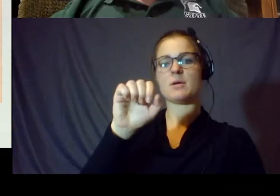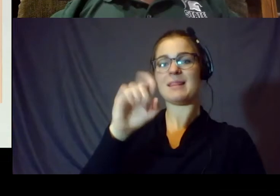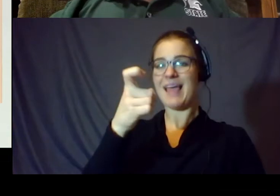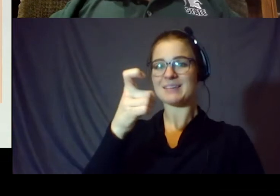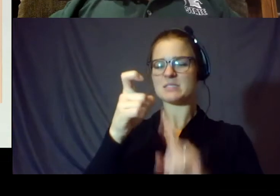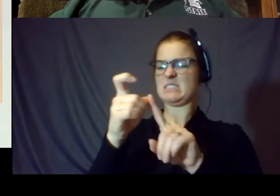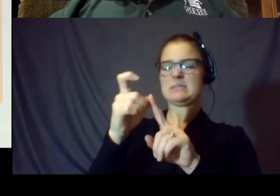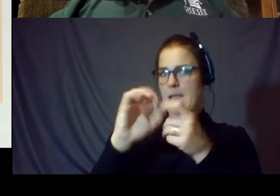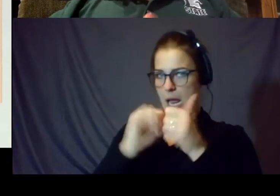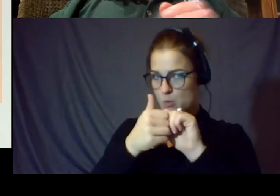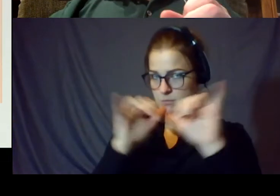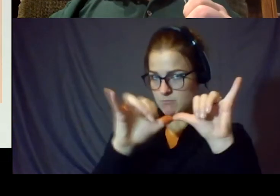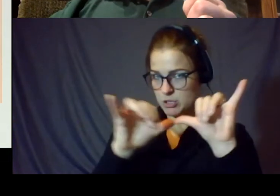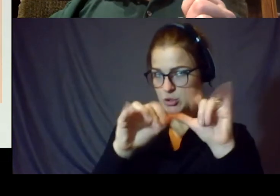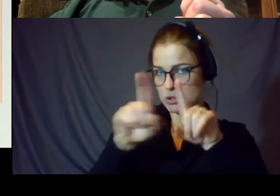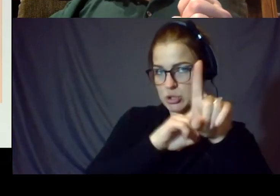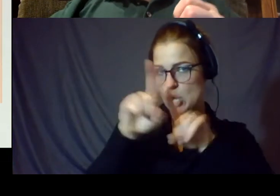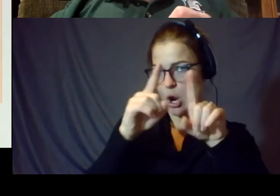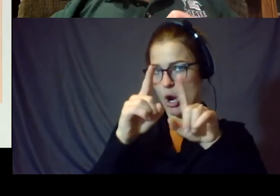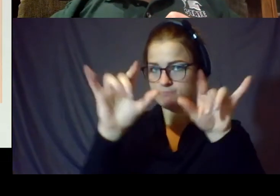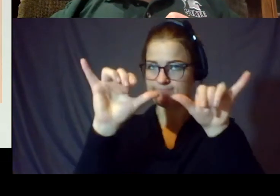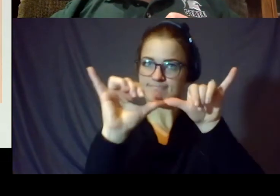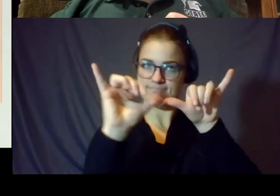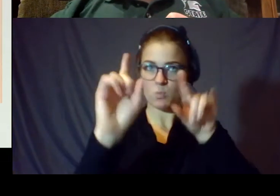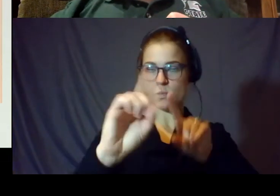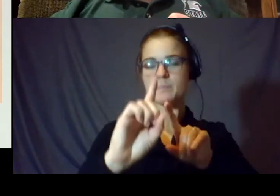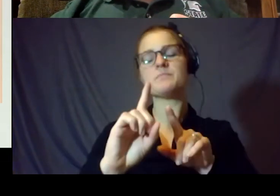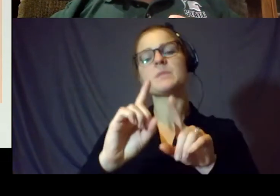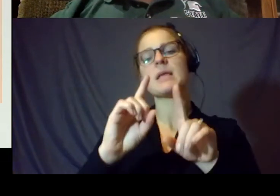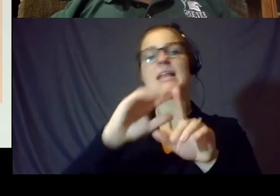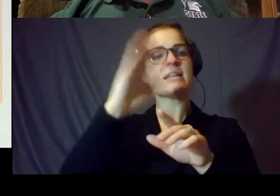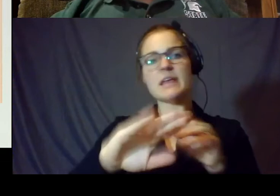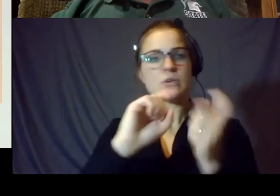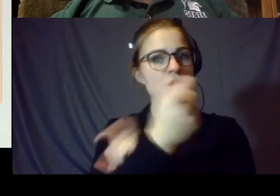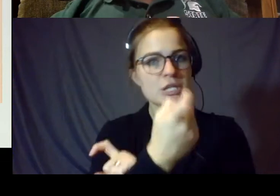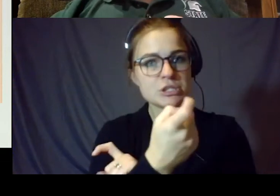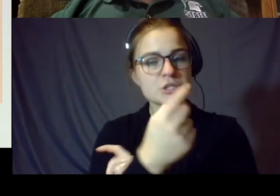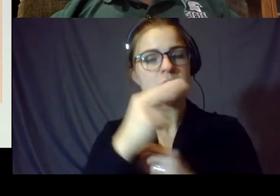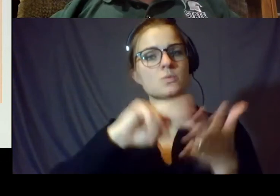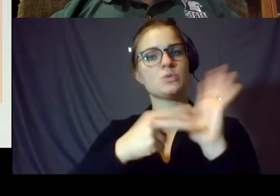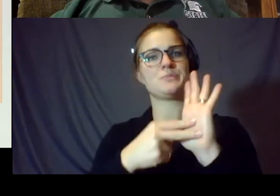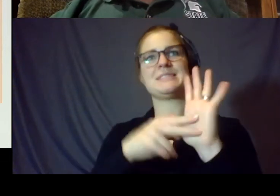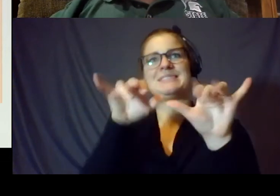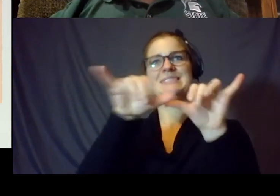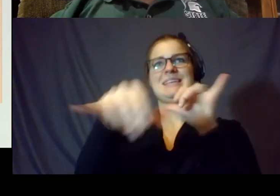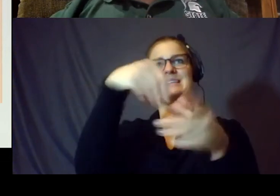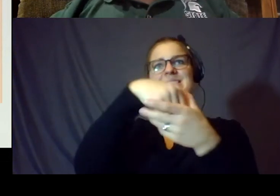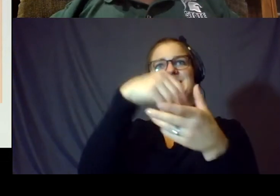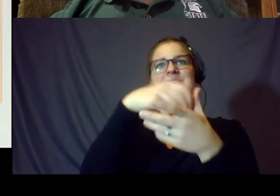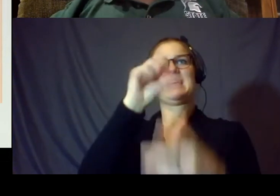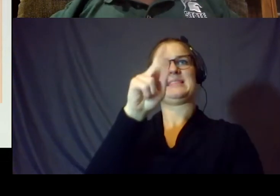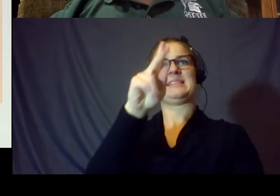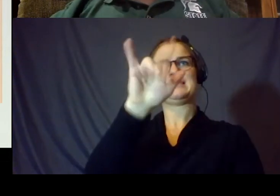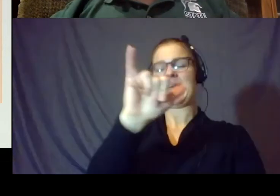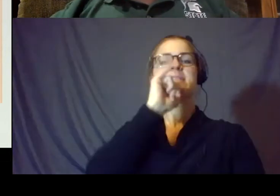star. So that it position against the stars never changed showed it must be in the sky and not on the earth. It's got